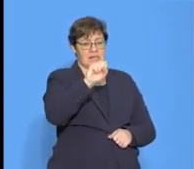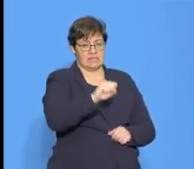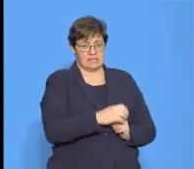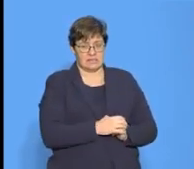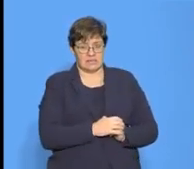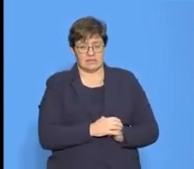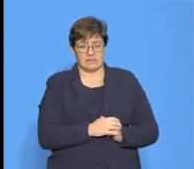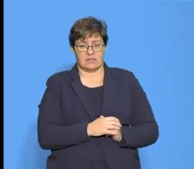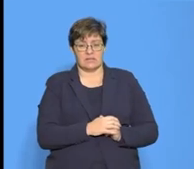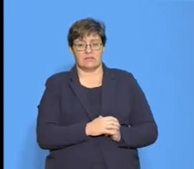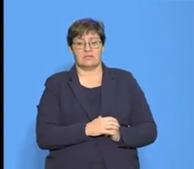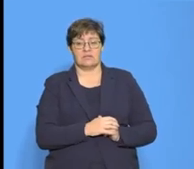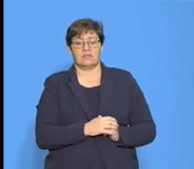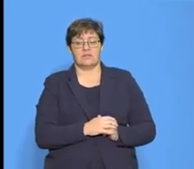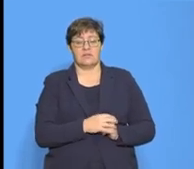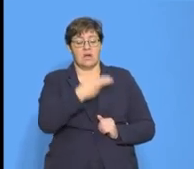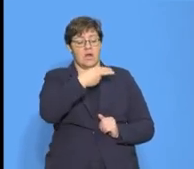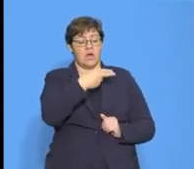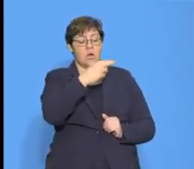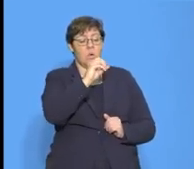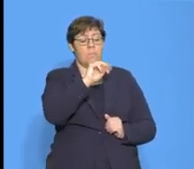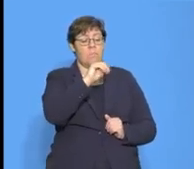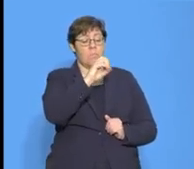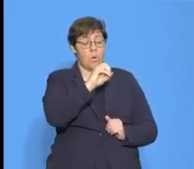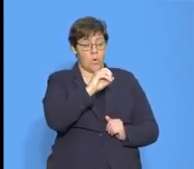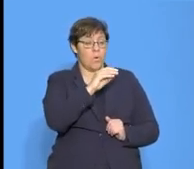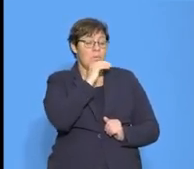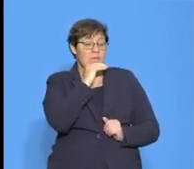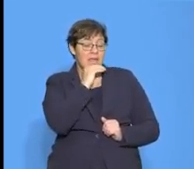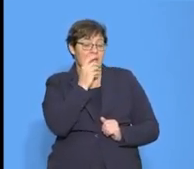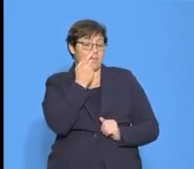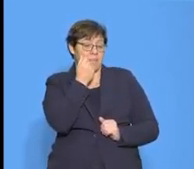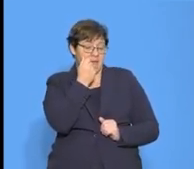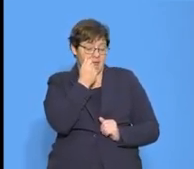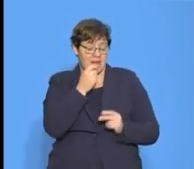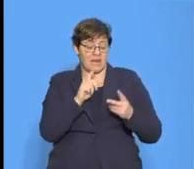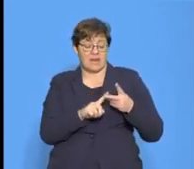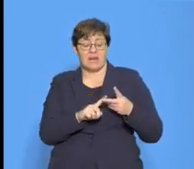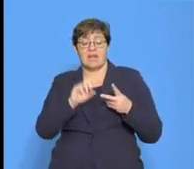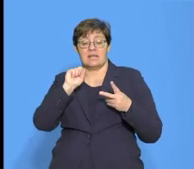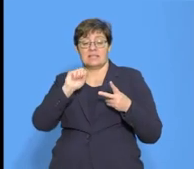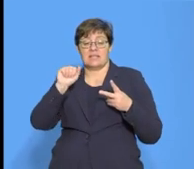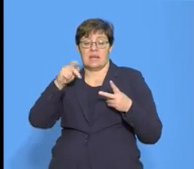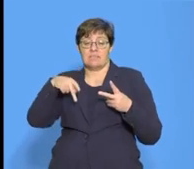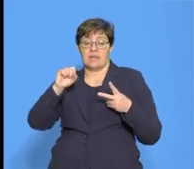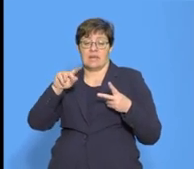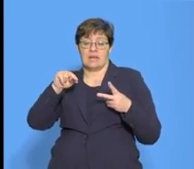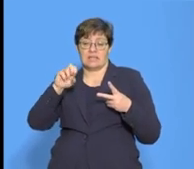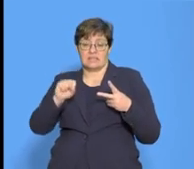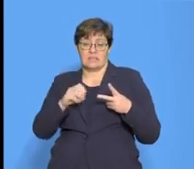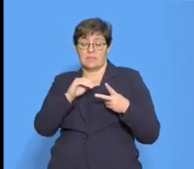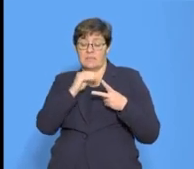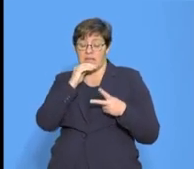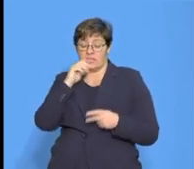sapiens. Okay, now the word homo or the term homo means man,